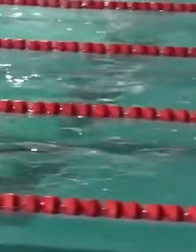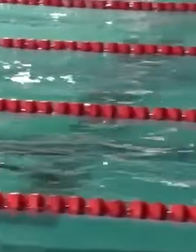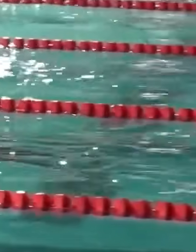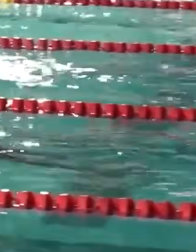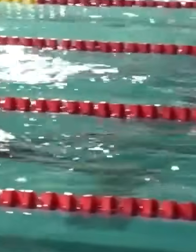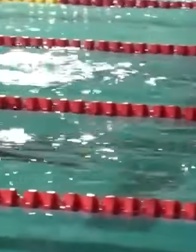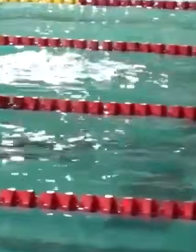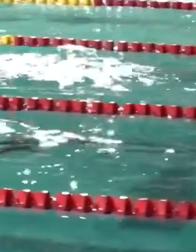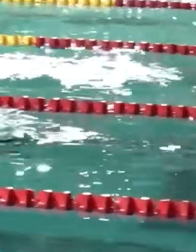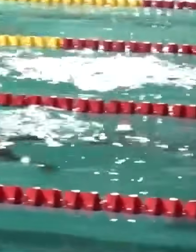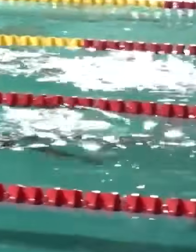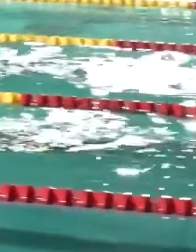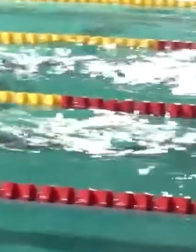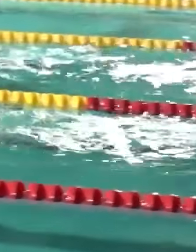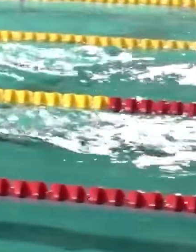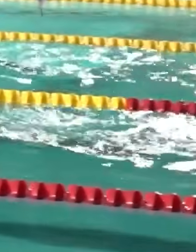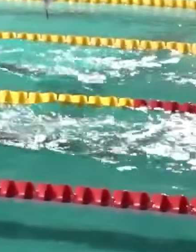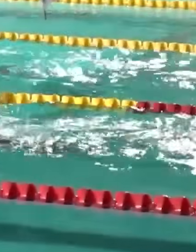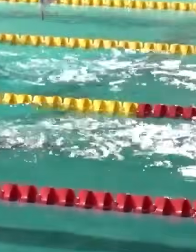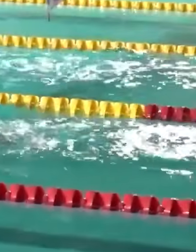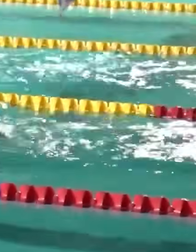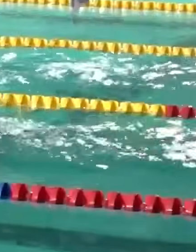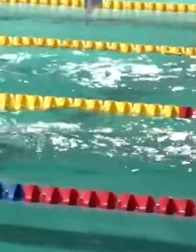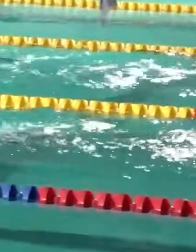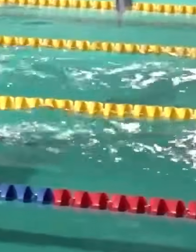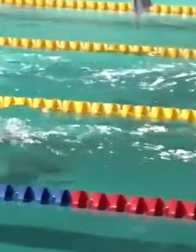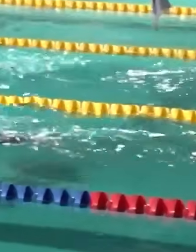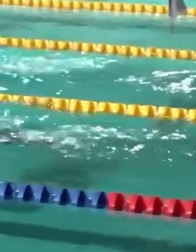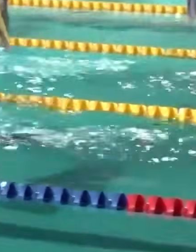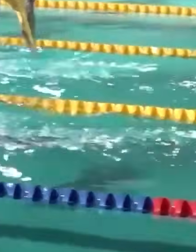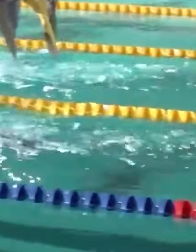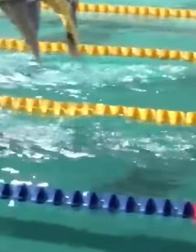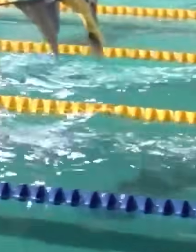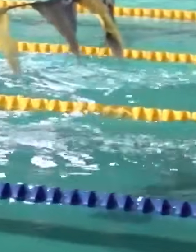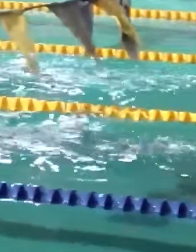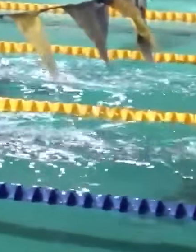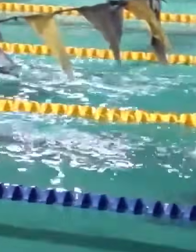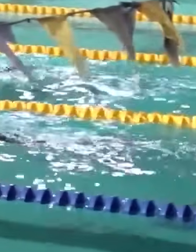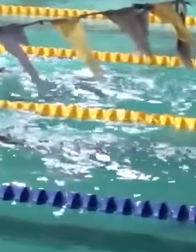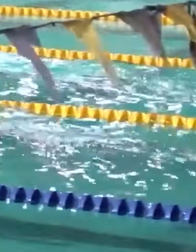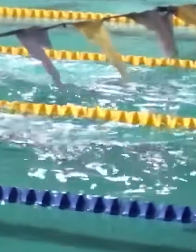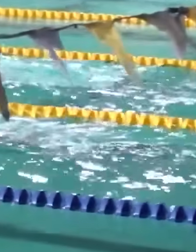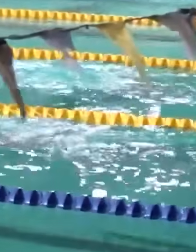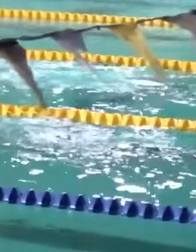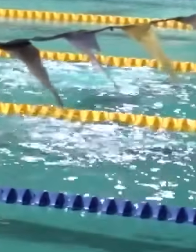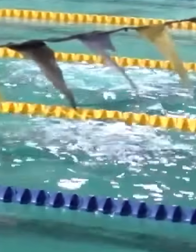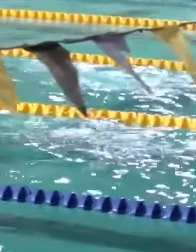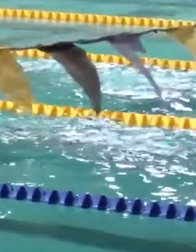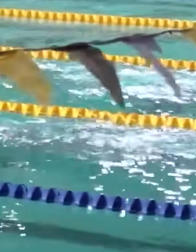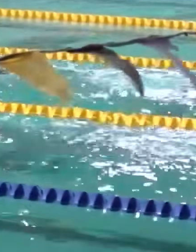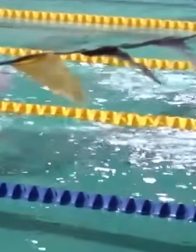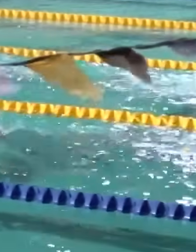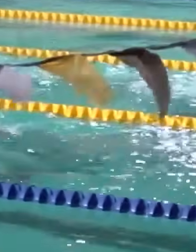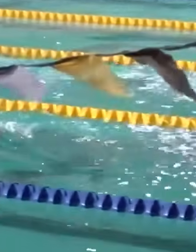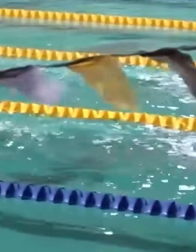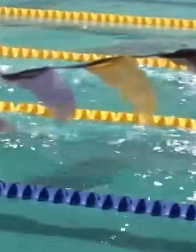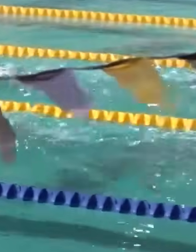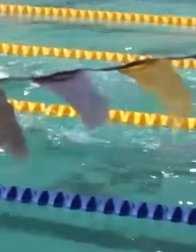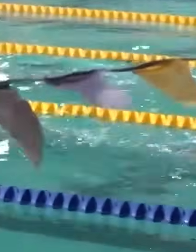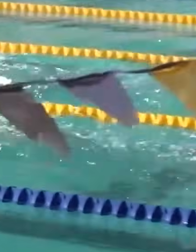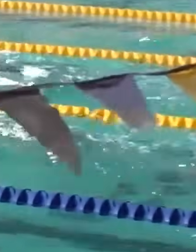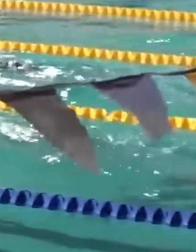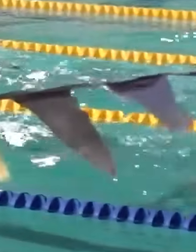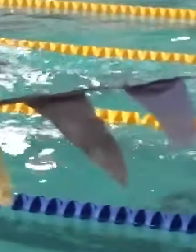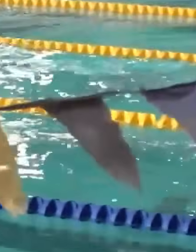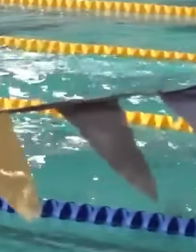backstroke. But Harris showed his quality in the breaststroke to surpass his rival Coppin and Keon Polius in lane 4.